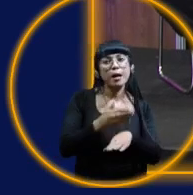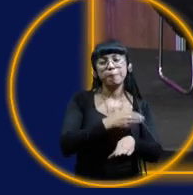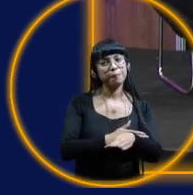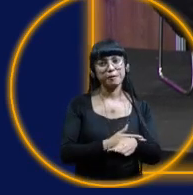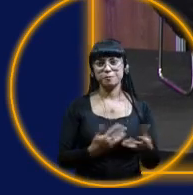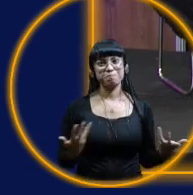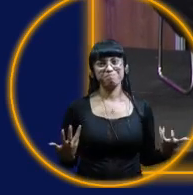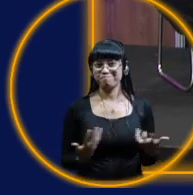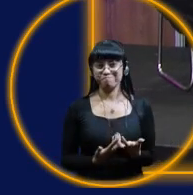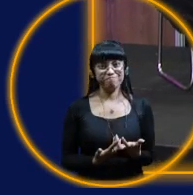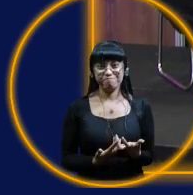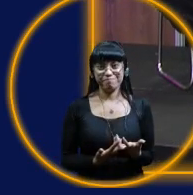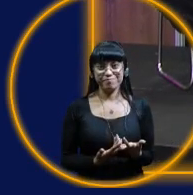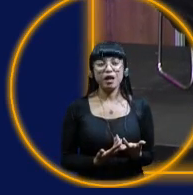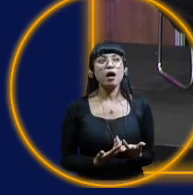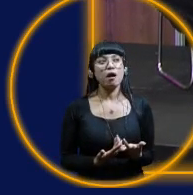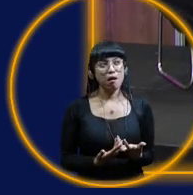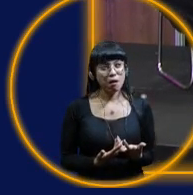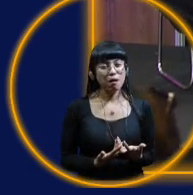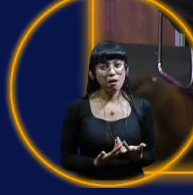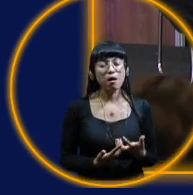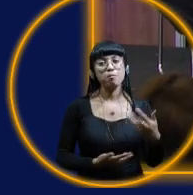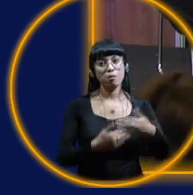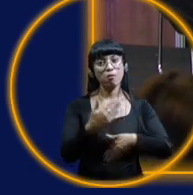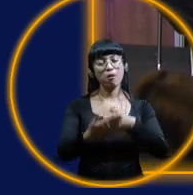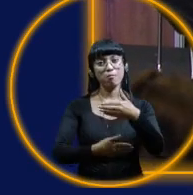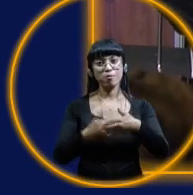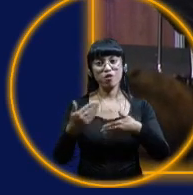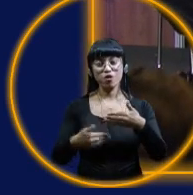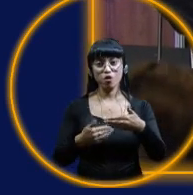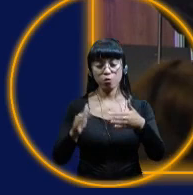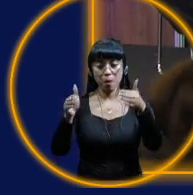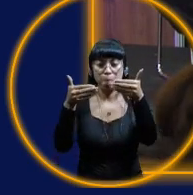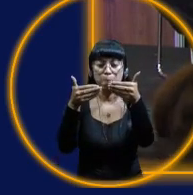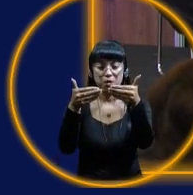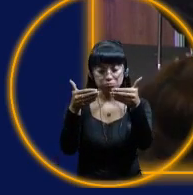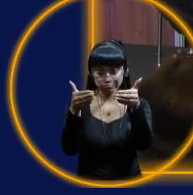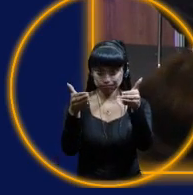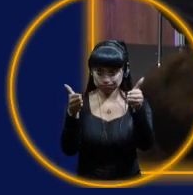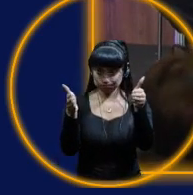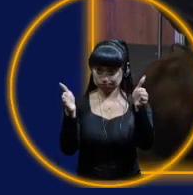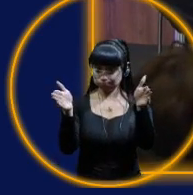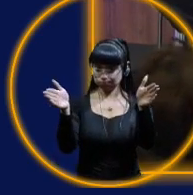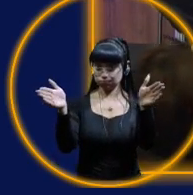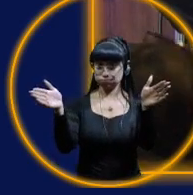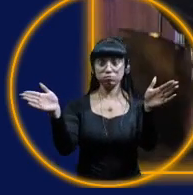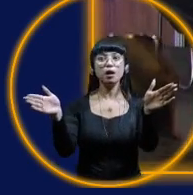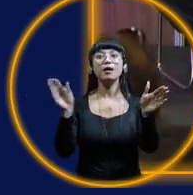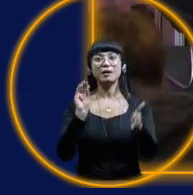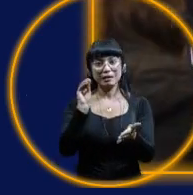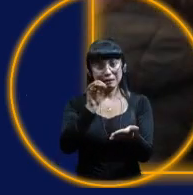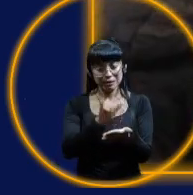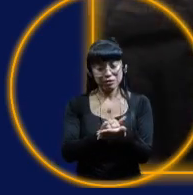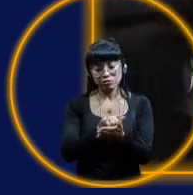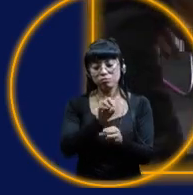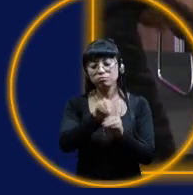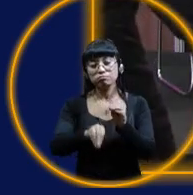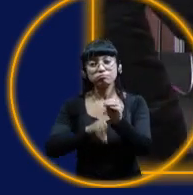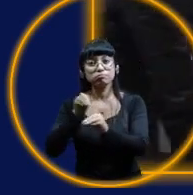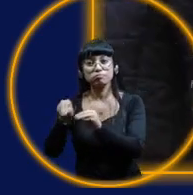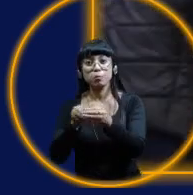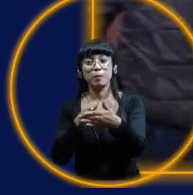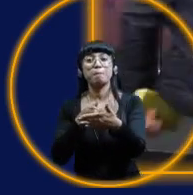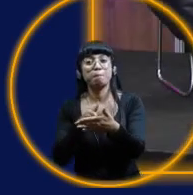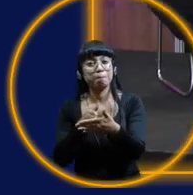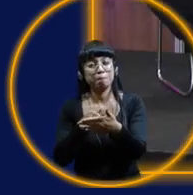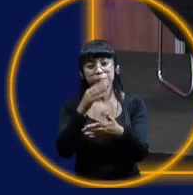can like expand your vision rather than it being like a hindrance on just, I'm a musician only, this is